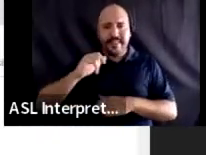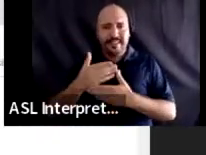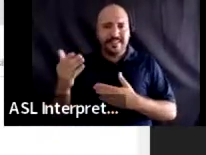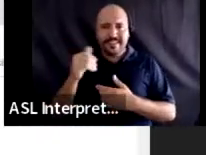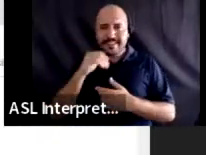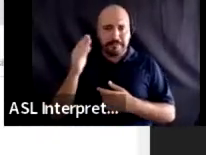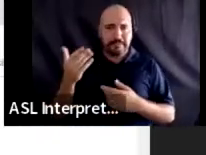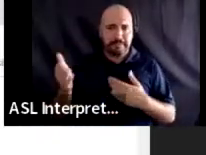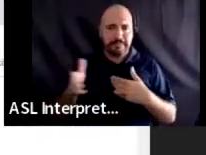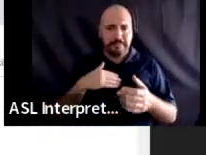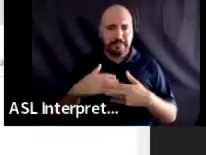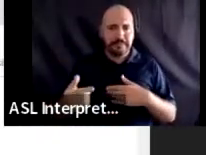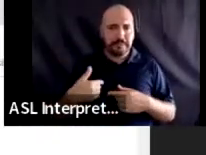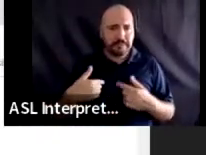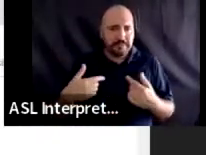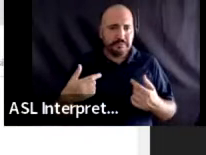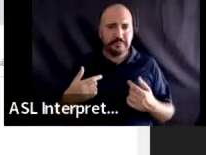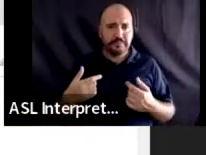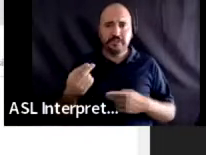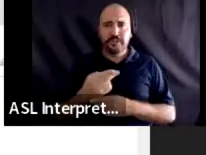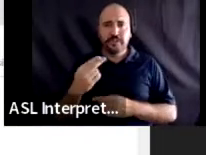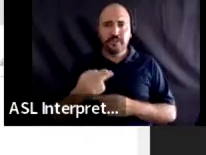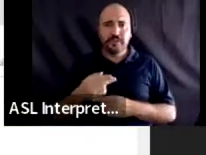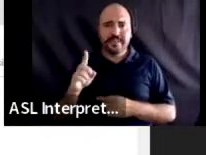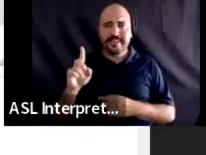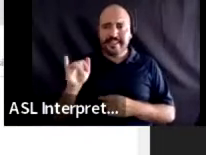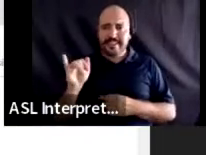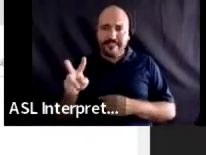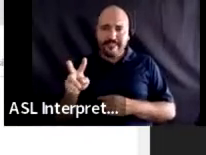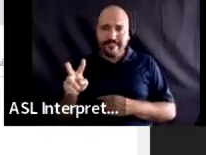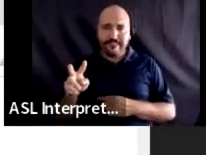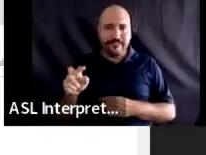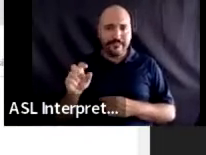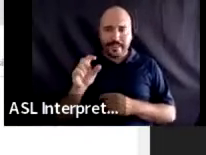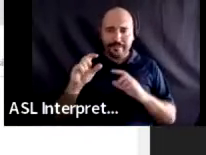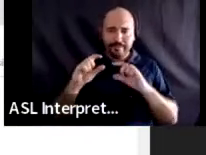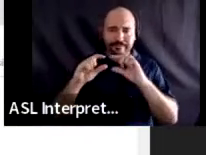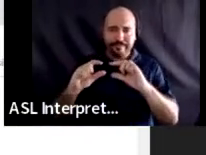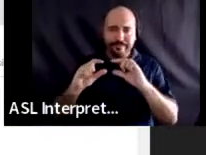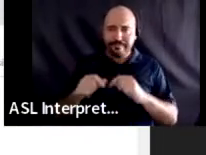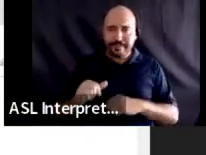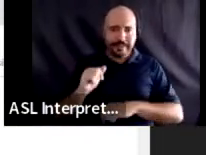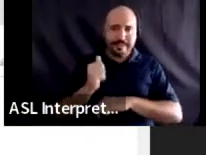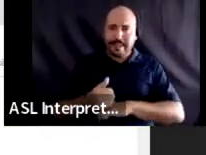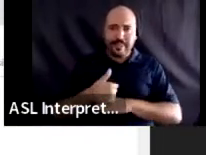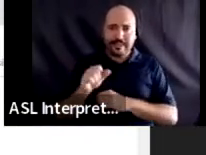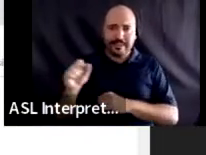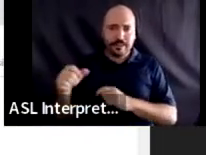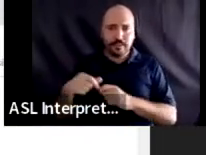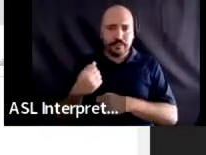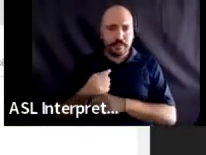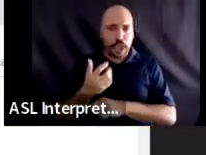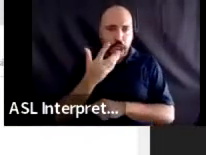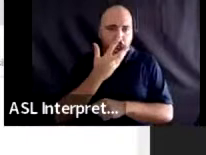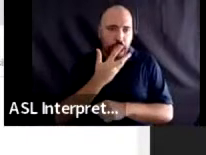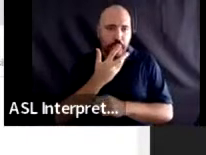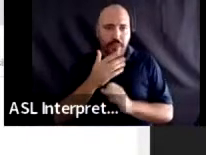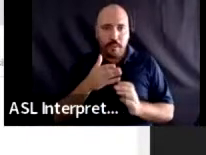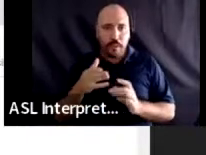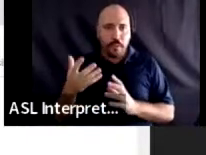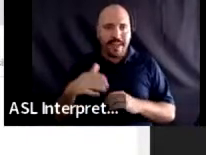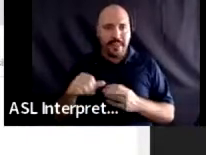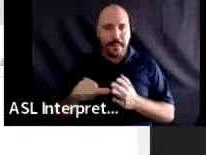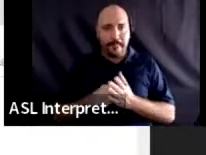to matter to me too much, right? You might just use a div and set the CSS to make it look the way you want on the